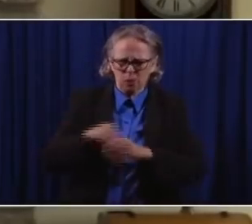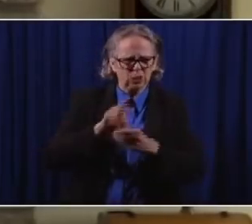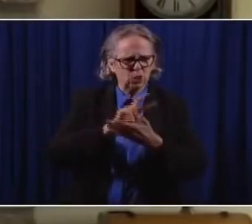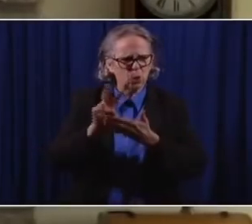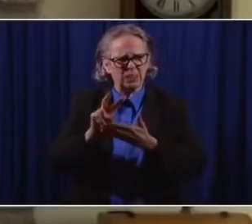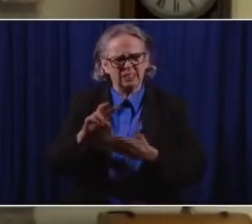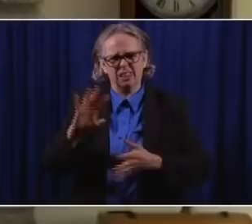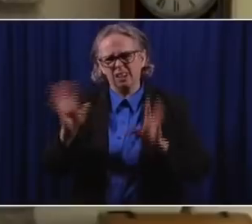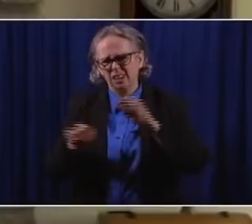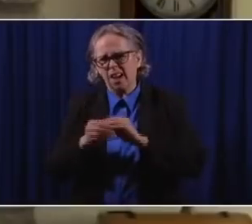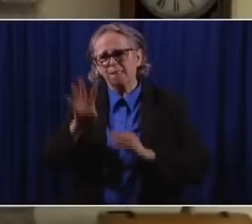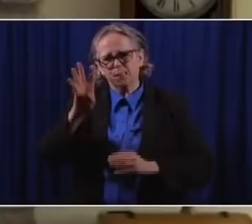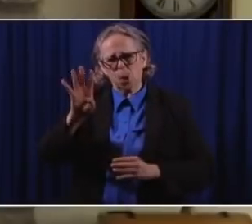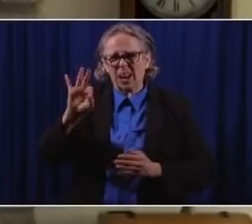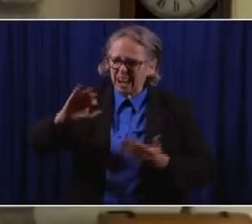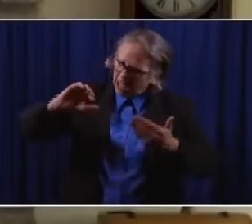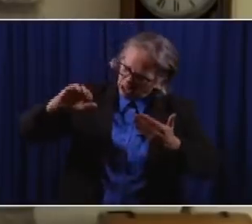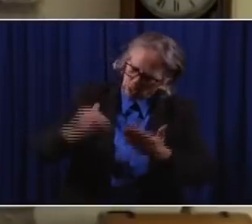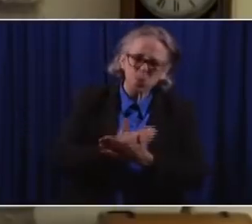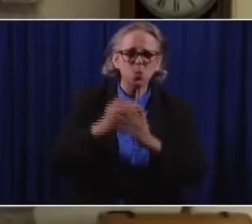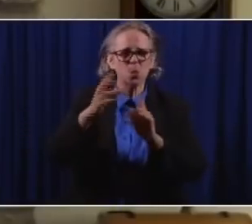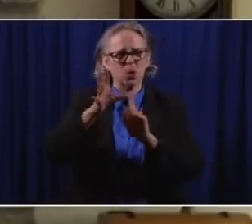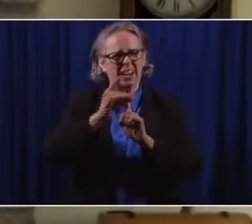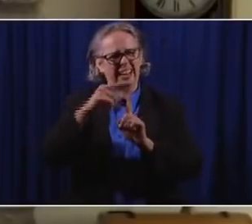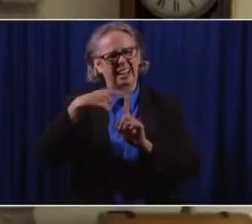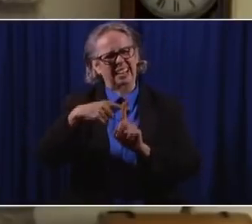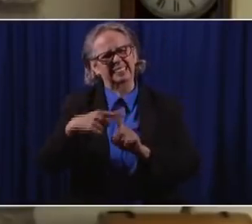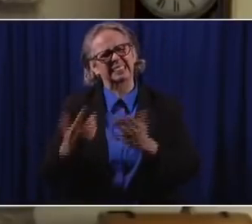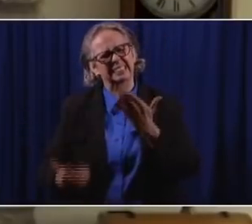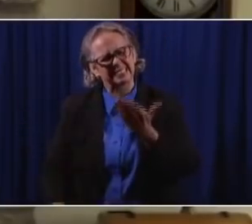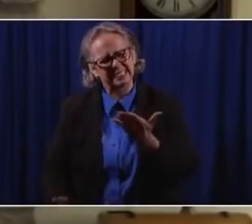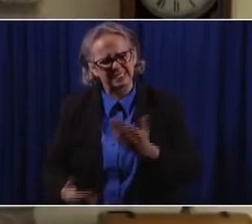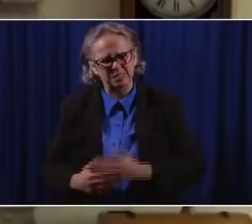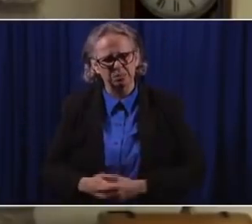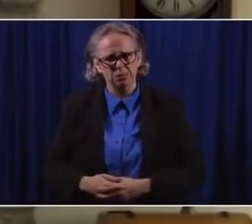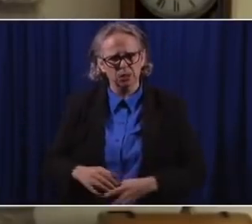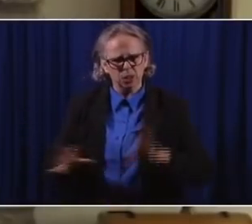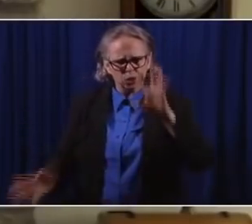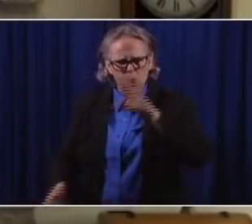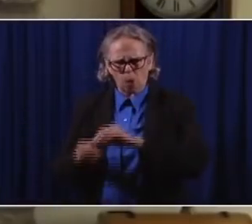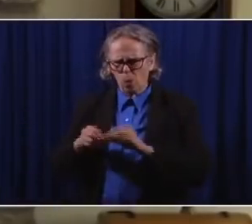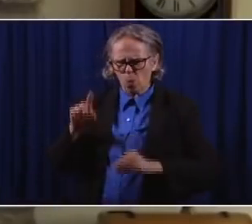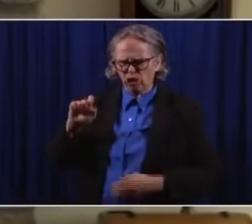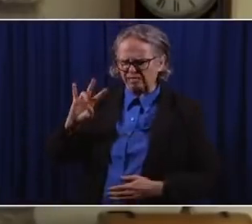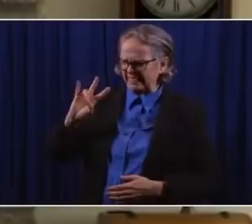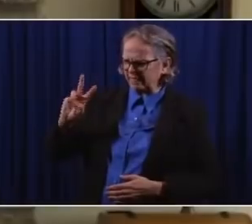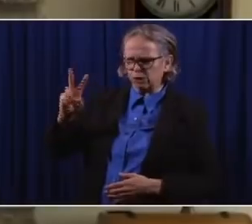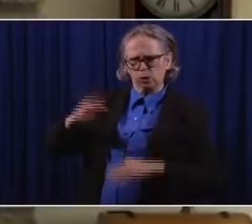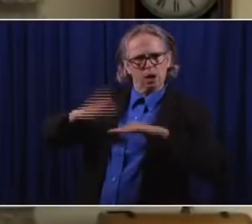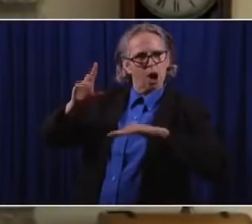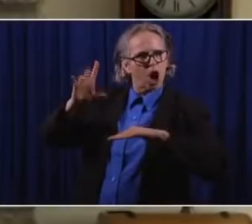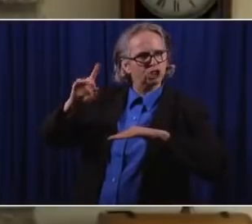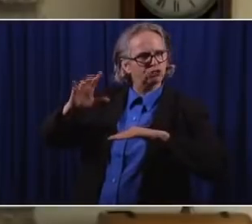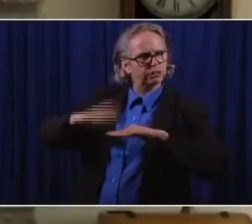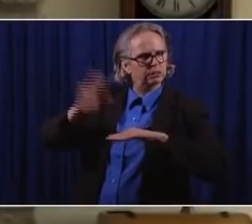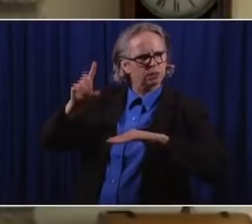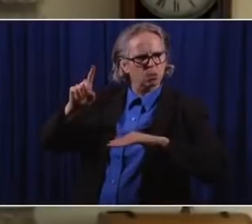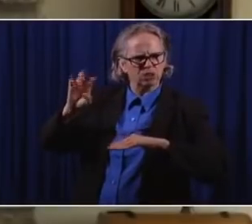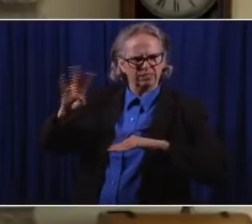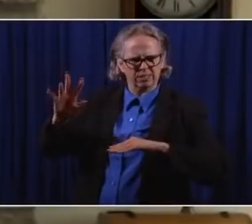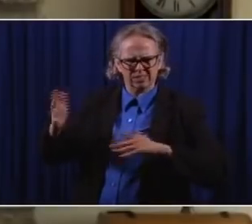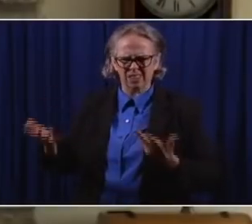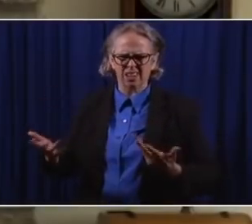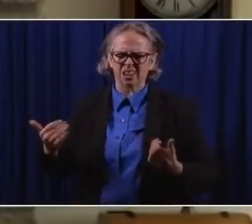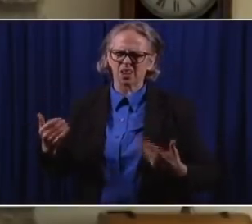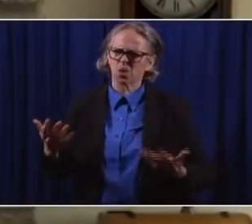cases. They've had 170 total cases since March, just to put that 49 in perspective.